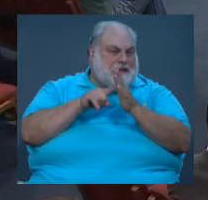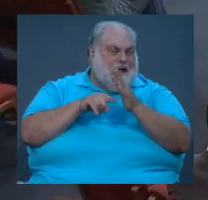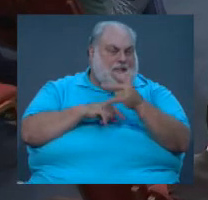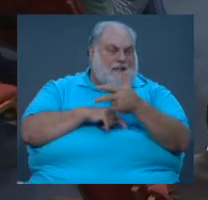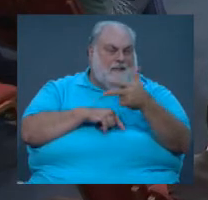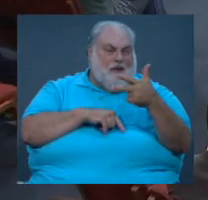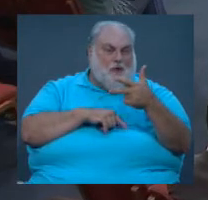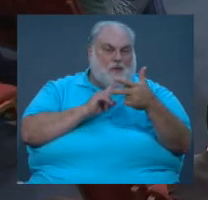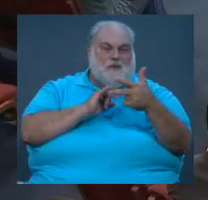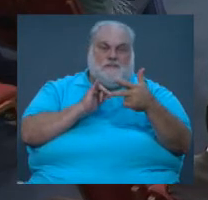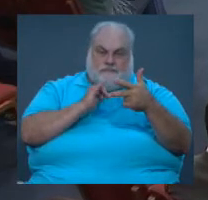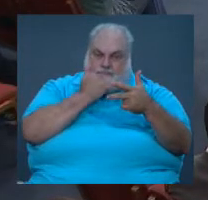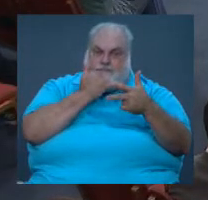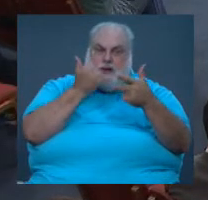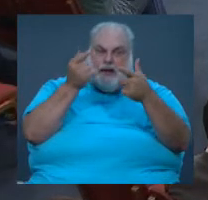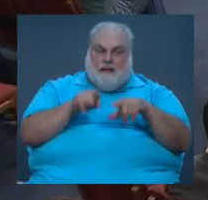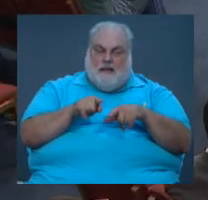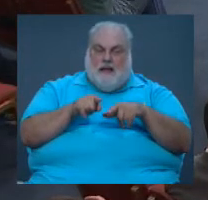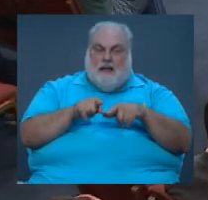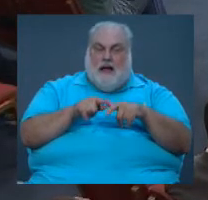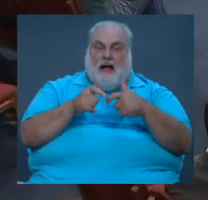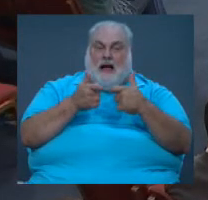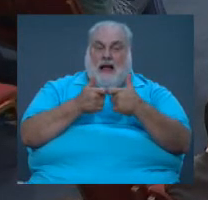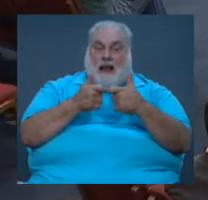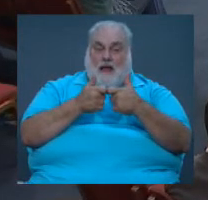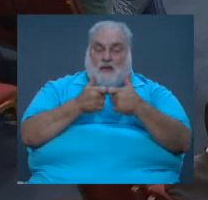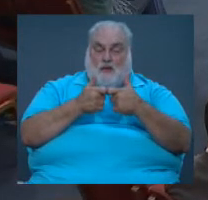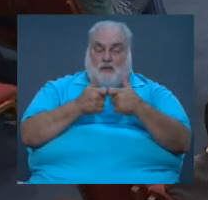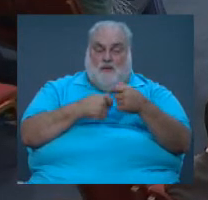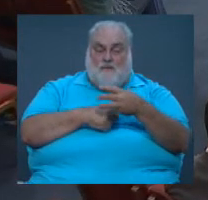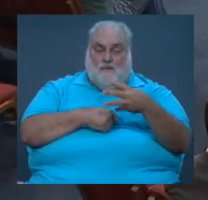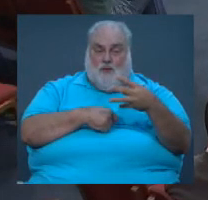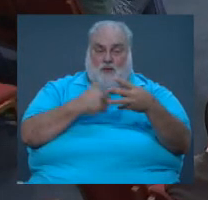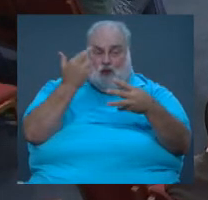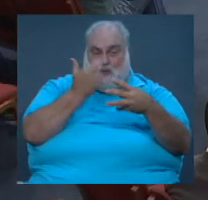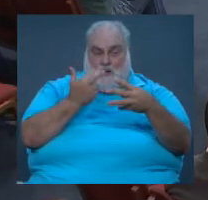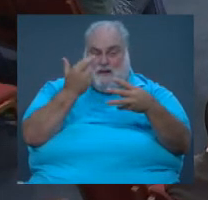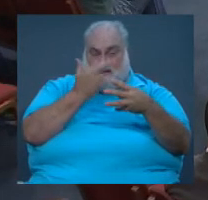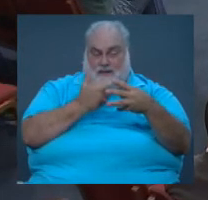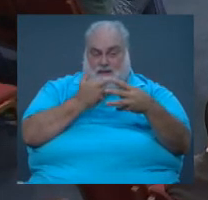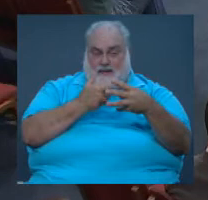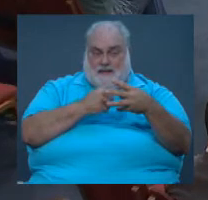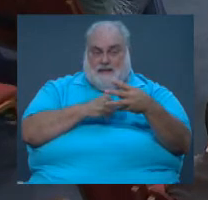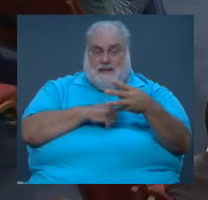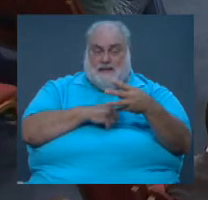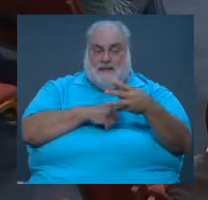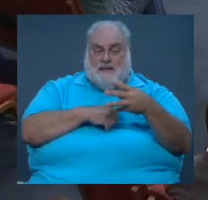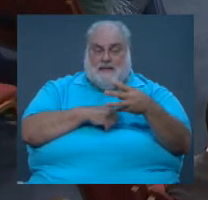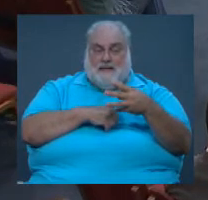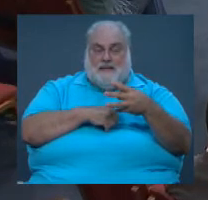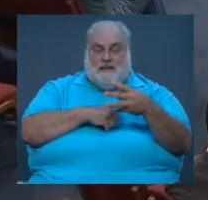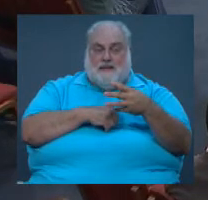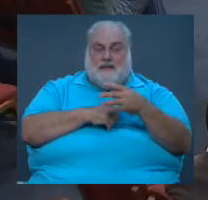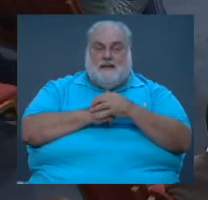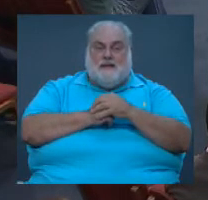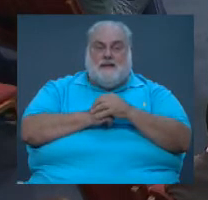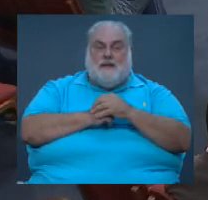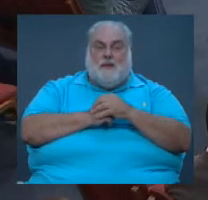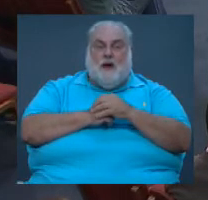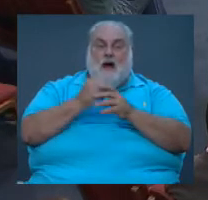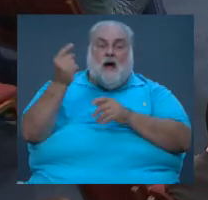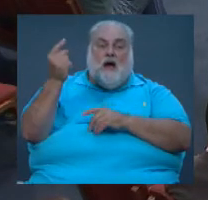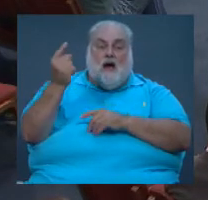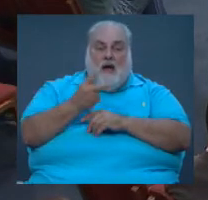one was accidental. Electrical was the fourth reason for fires in apartment complexes, but when just about half of